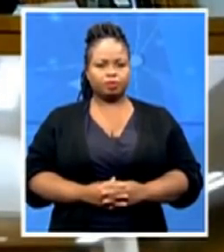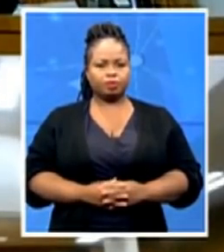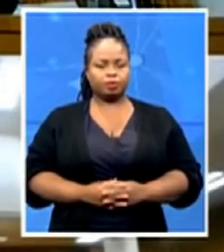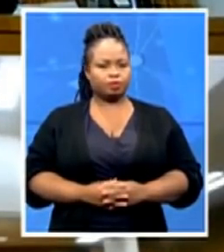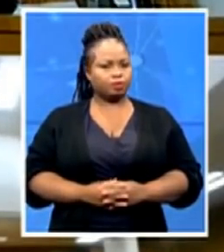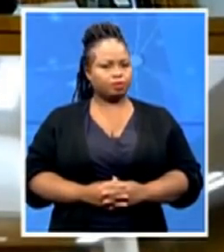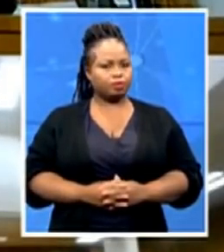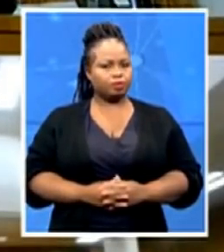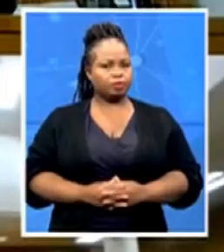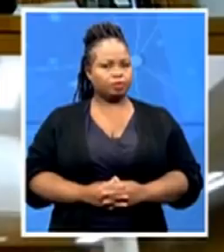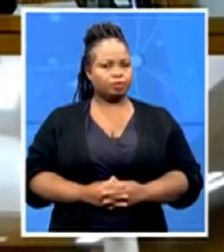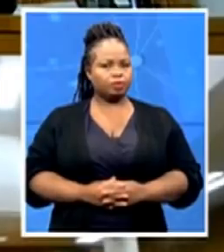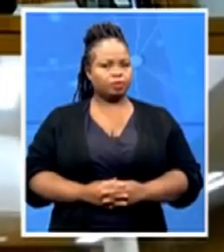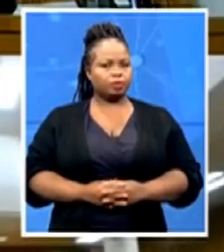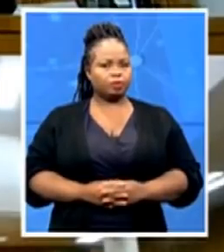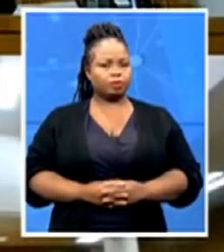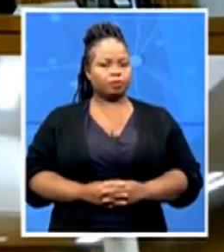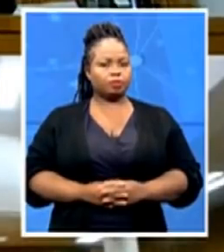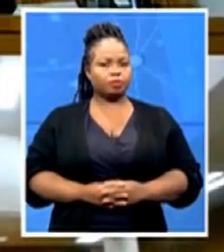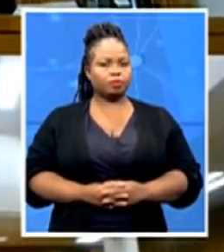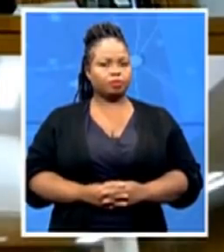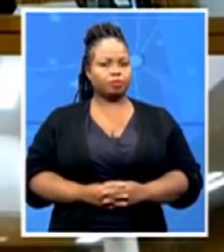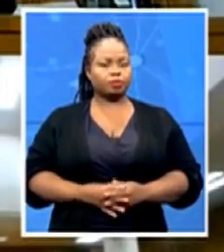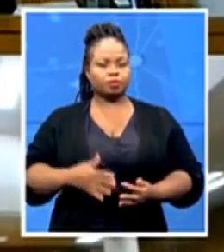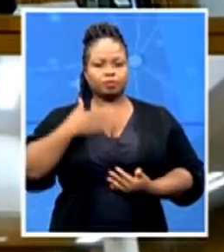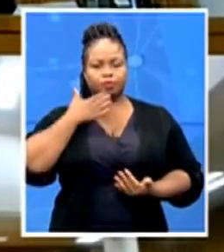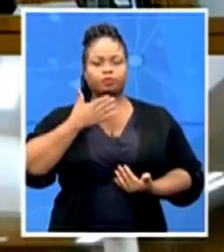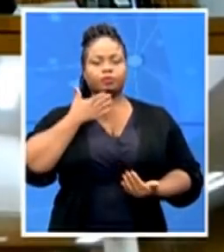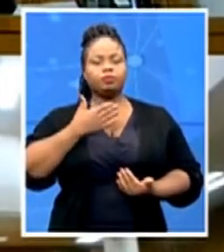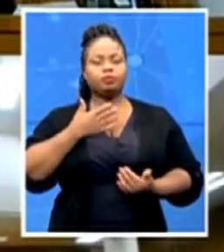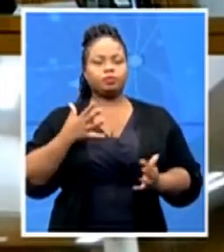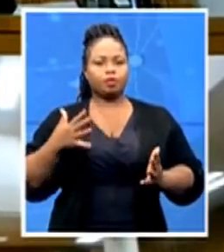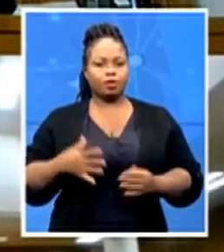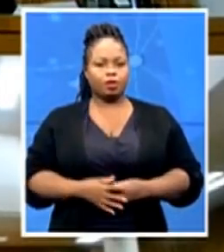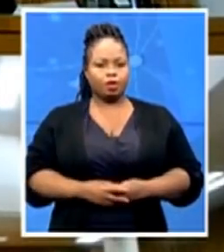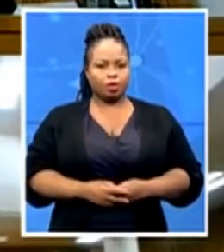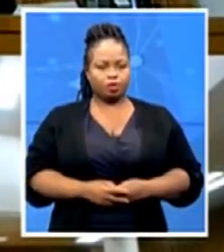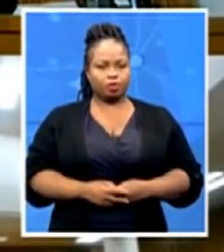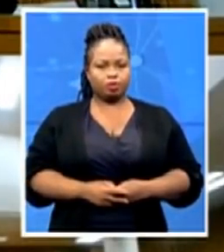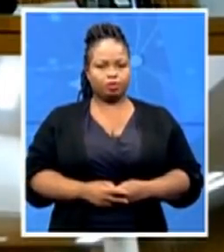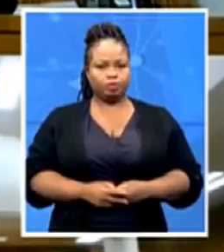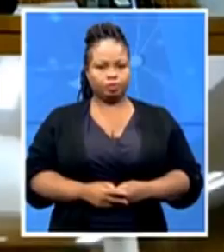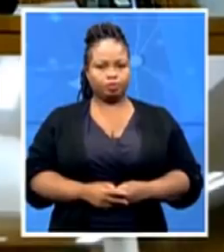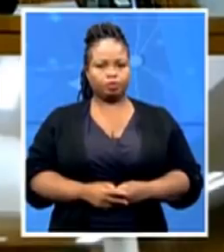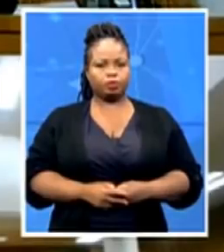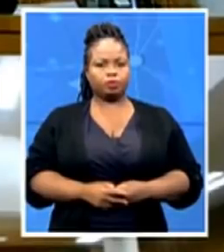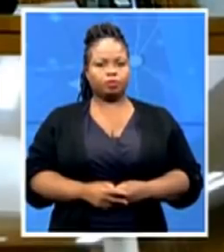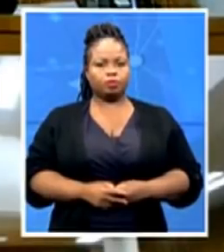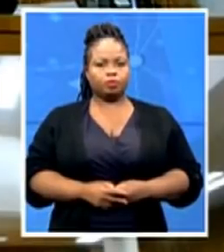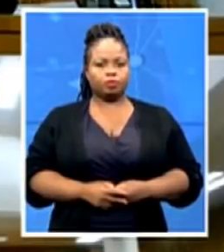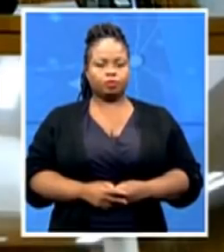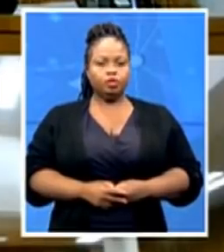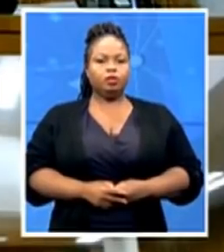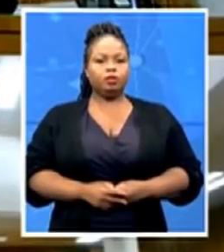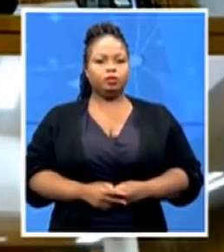Thank you very much. May I say that the way in which we intend dealing with that then is in relation to